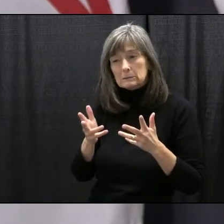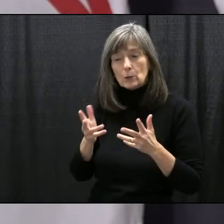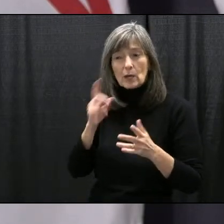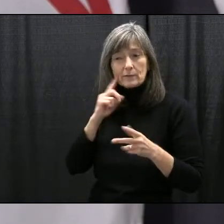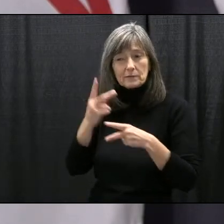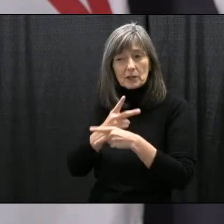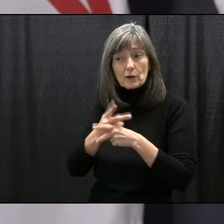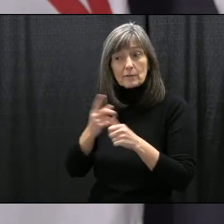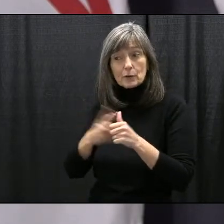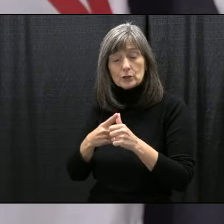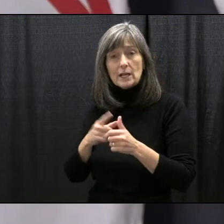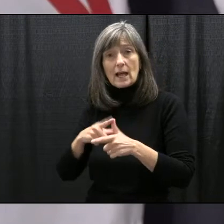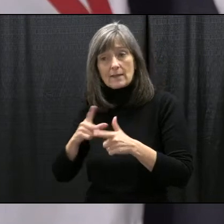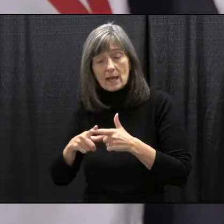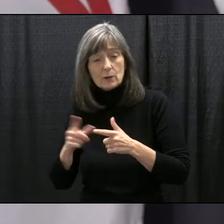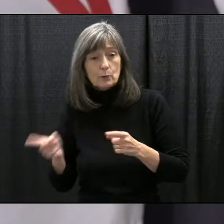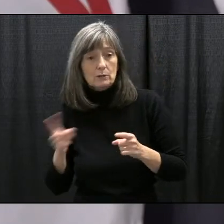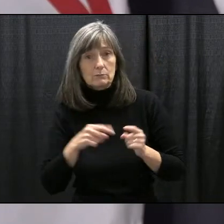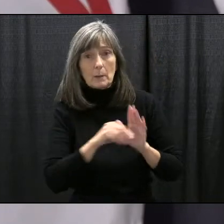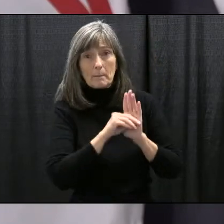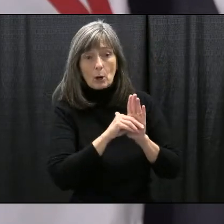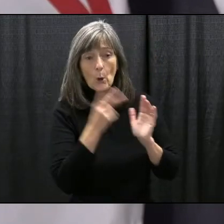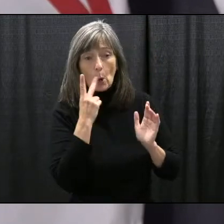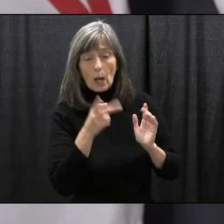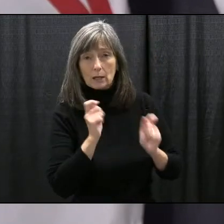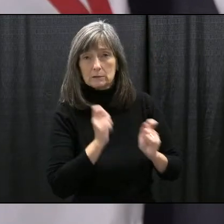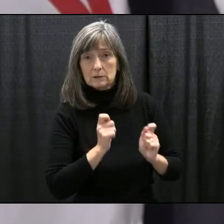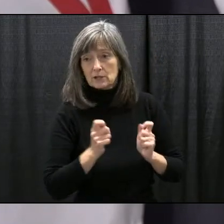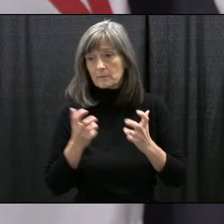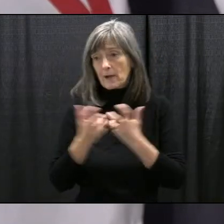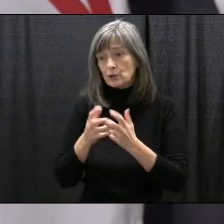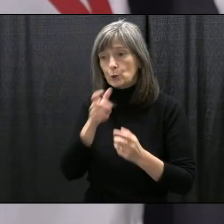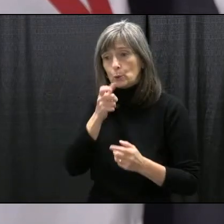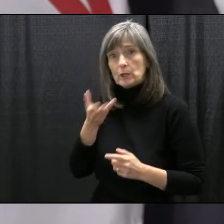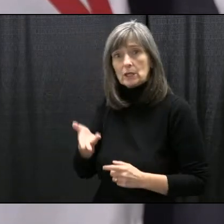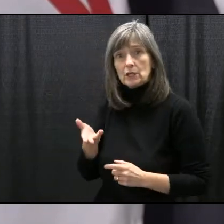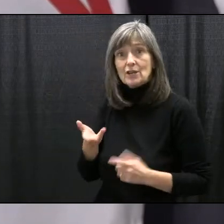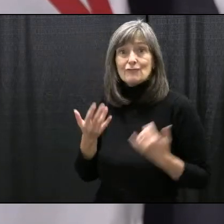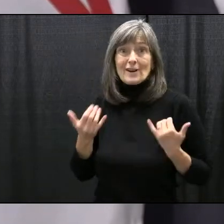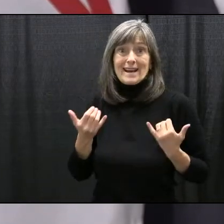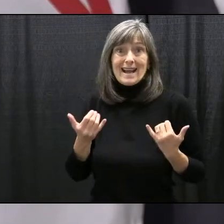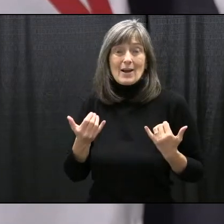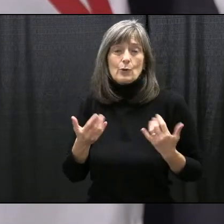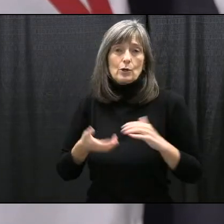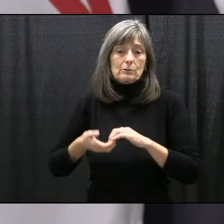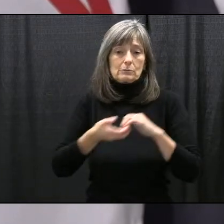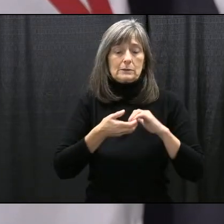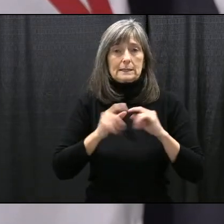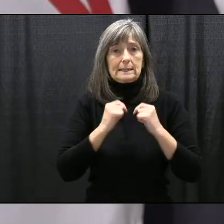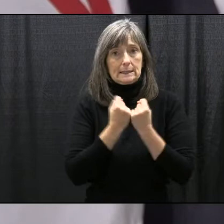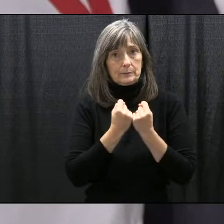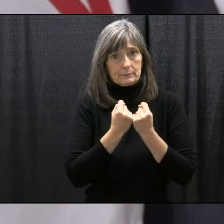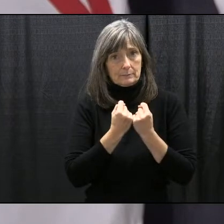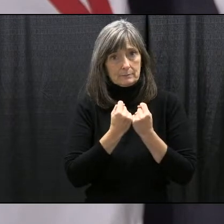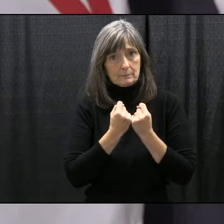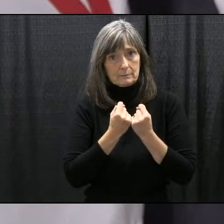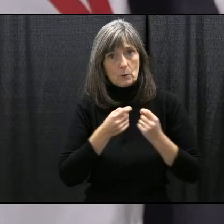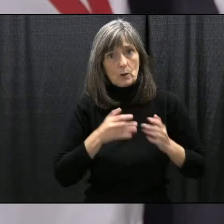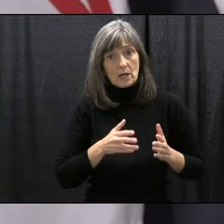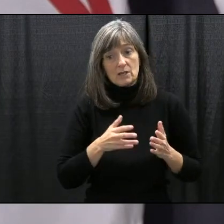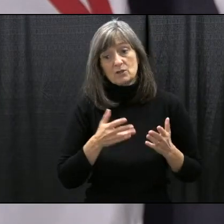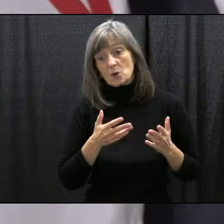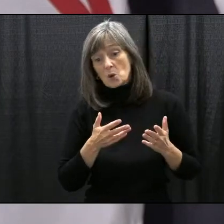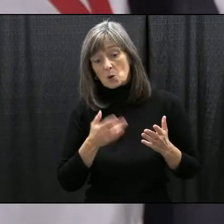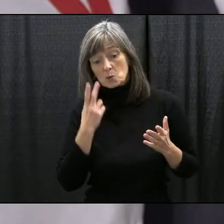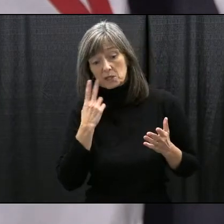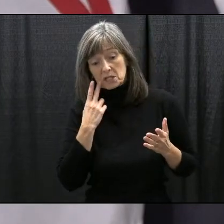at the moment, we're using the collaborative team approach to determine that model. And so the numbers will shake